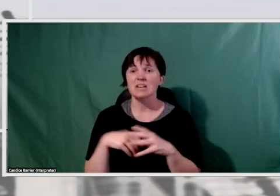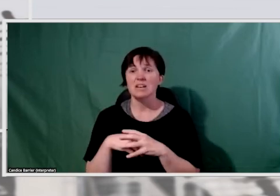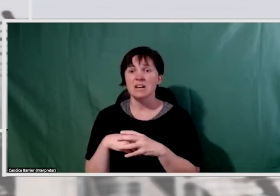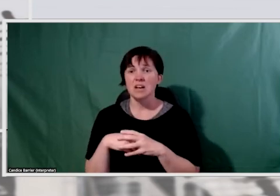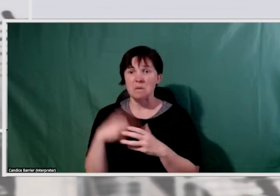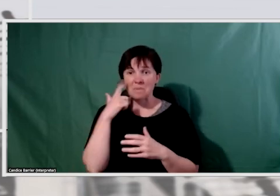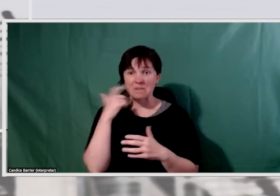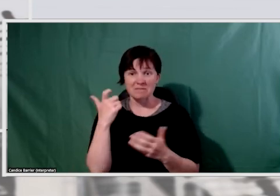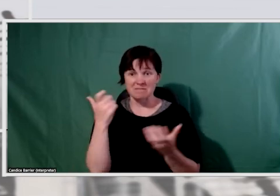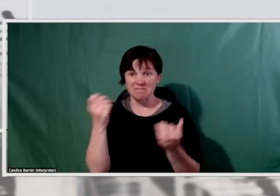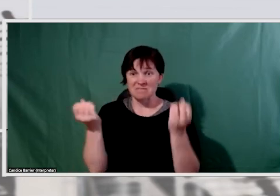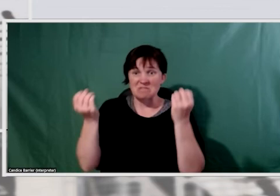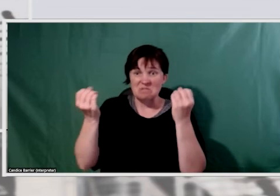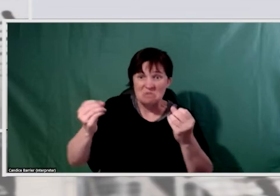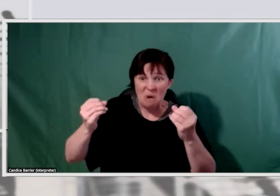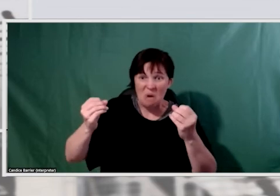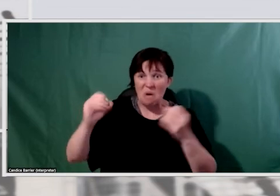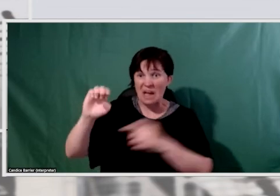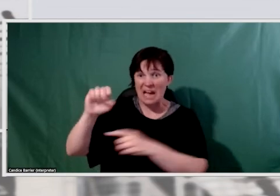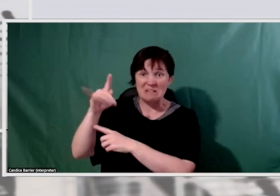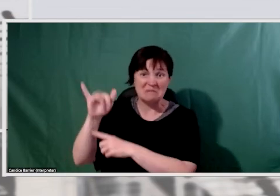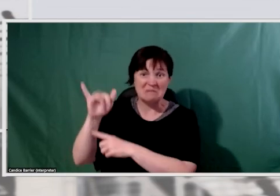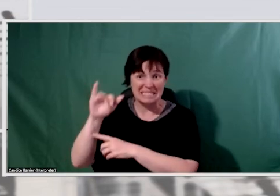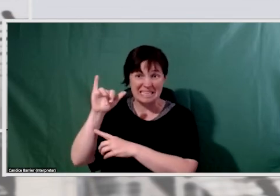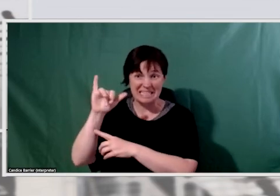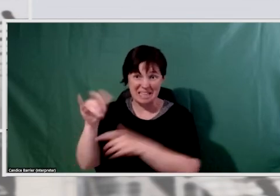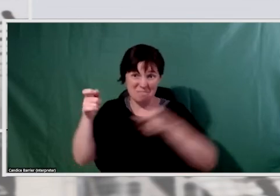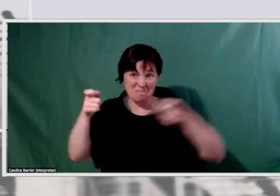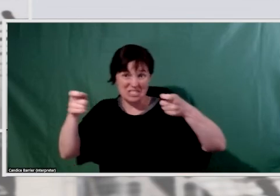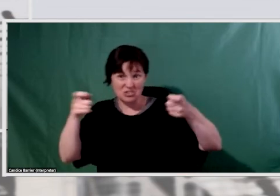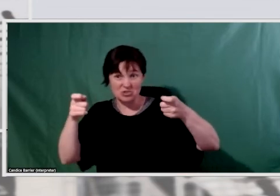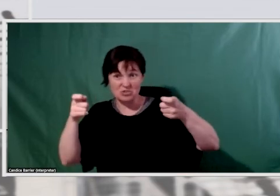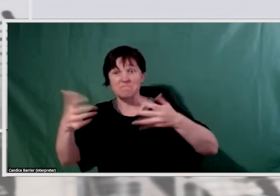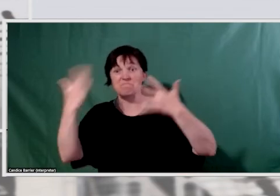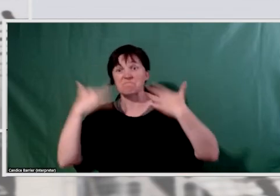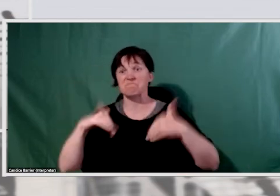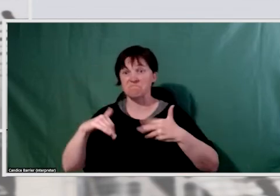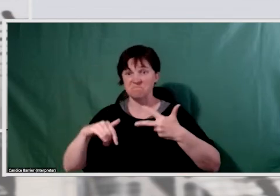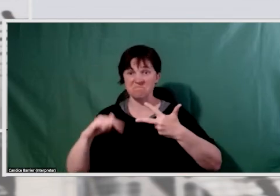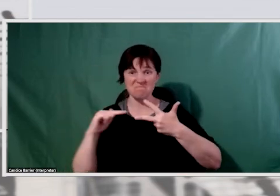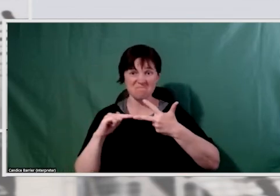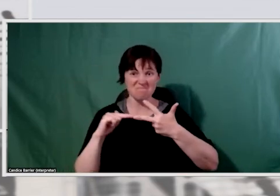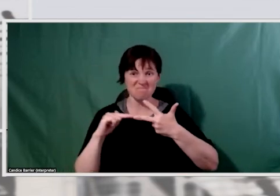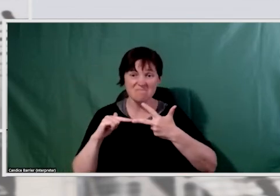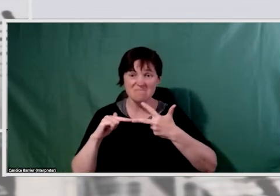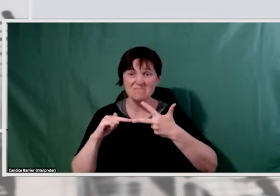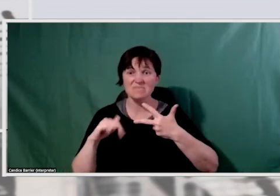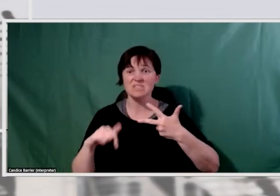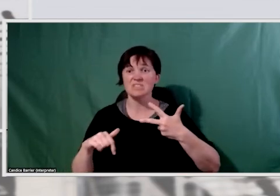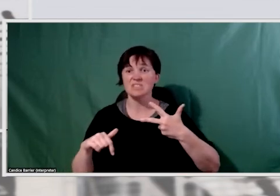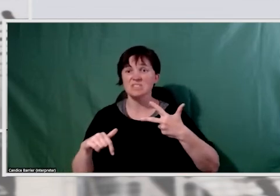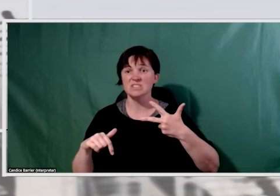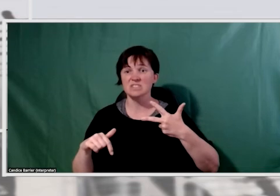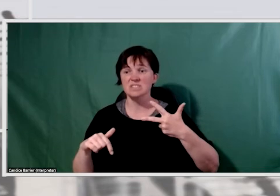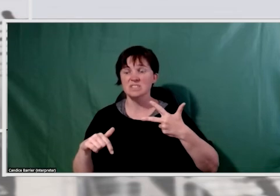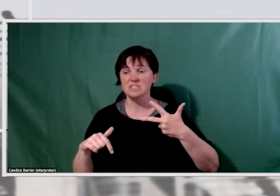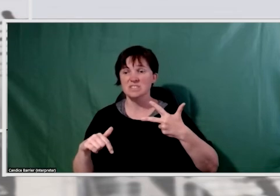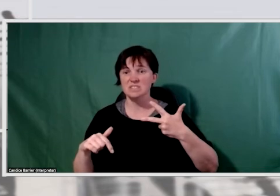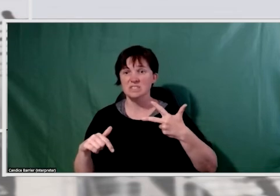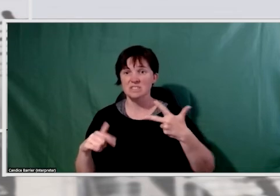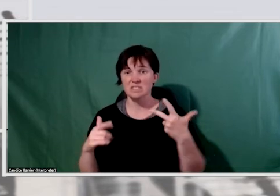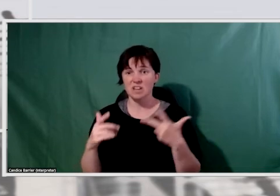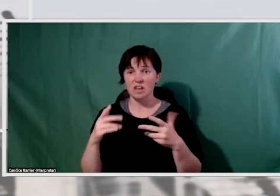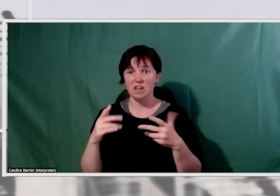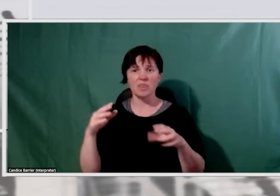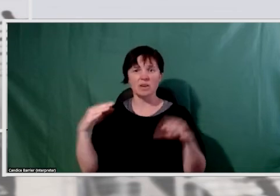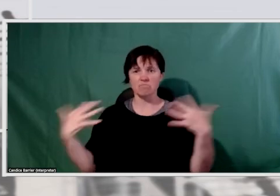equity and administrations, how does that play in a role? And the last kind of ties into the intergenerational